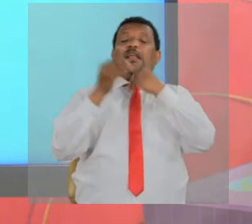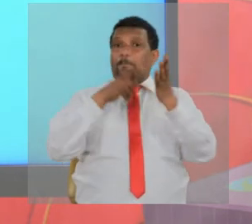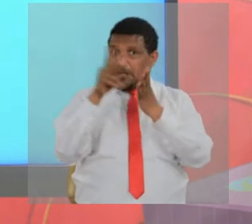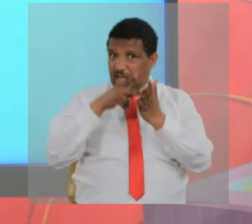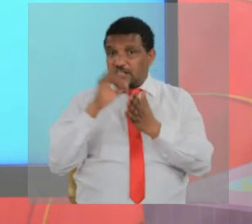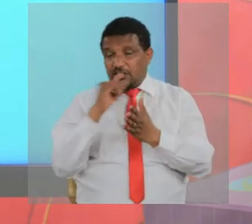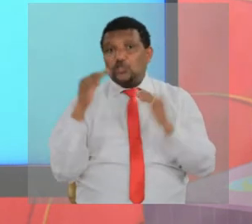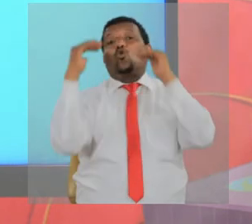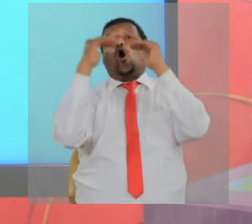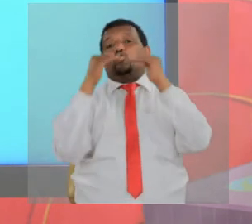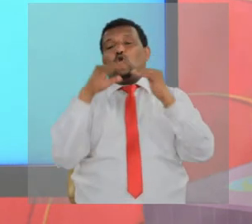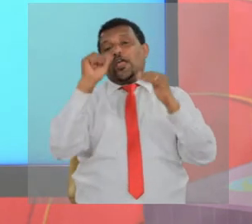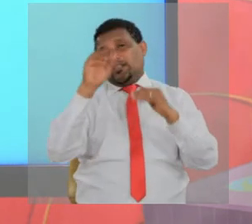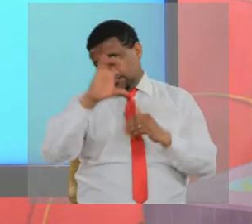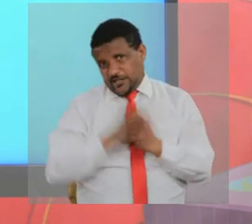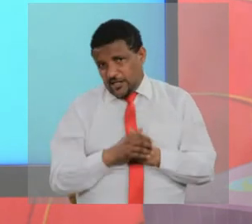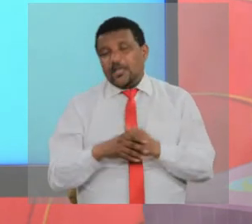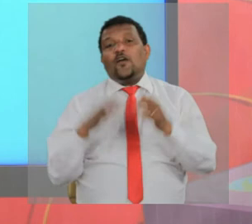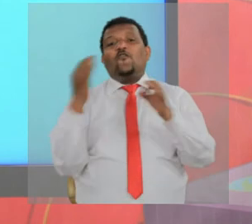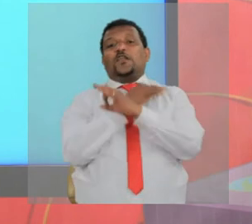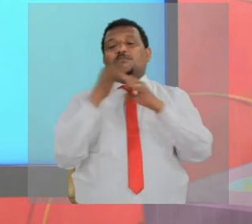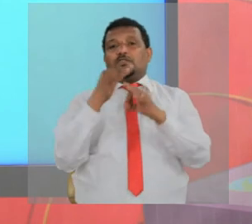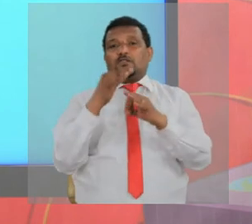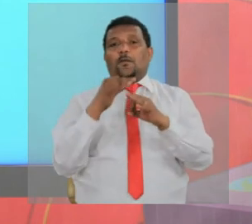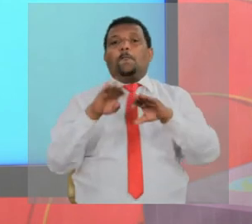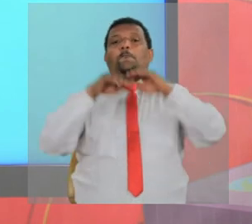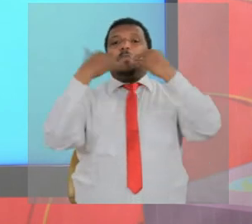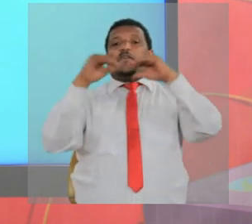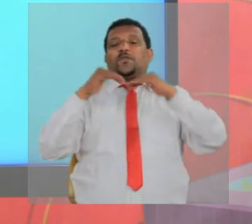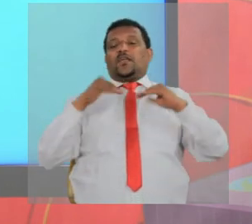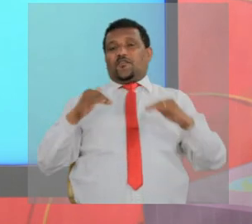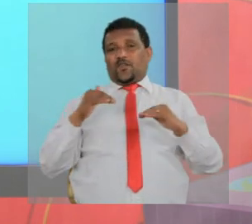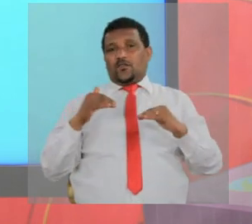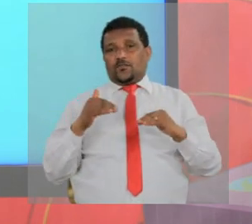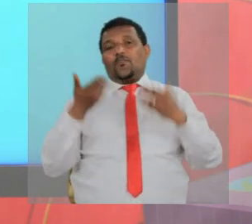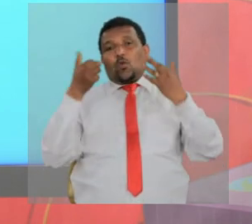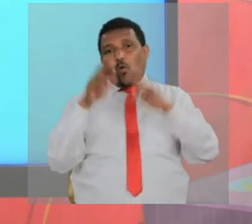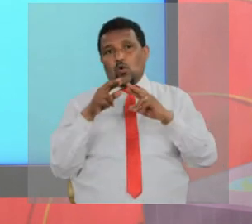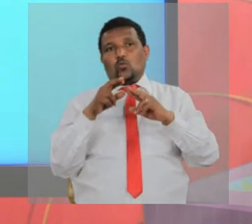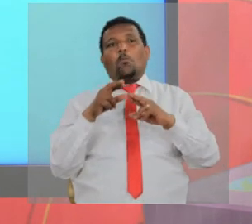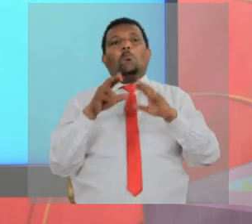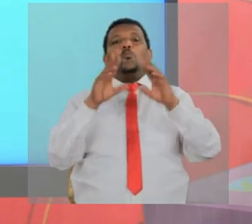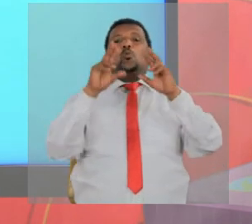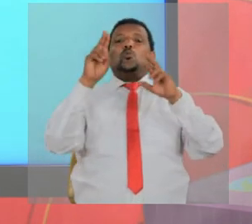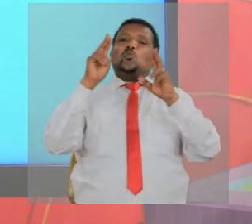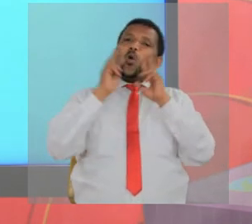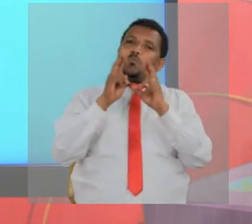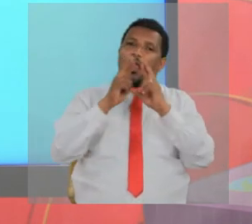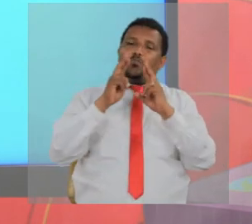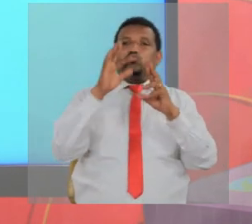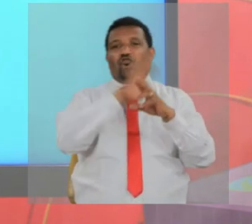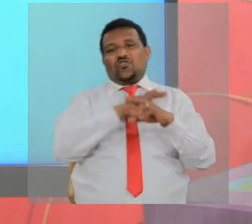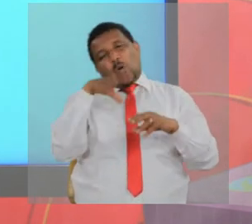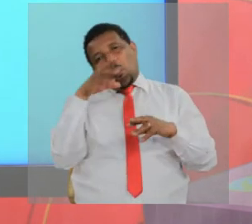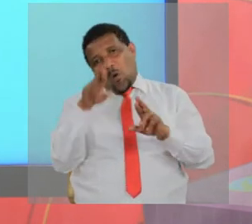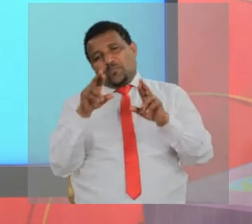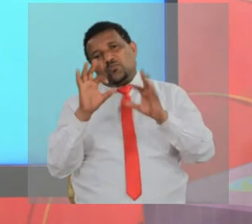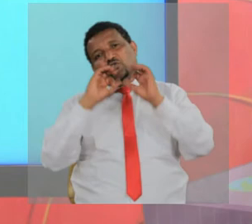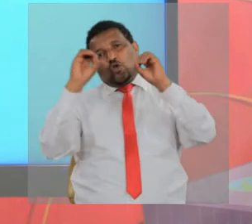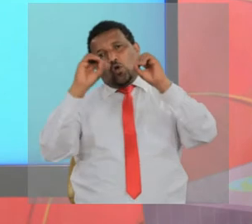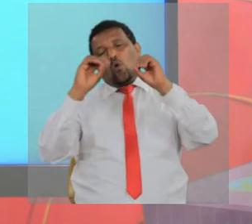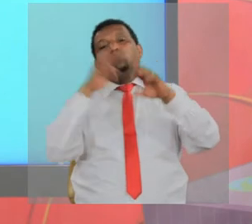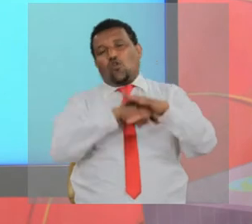price is equal to the AC. The firm is at break-even or earning normal profit or zero profits.